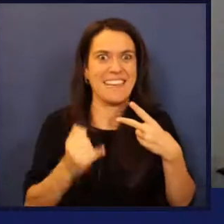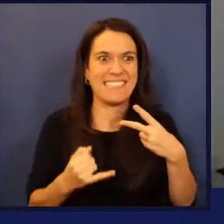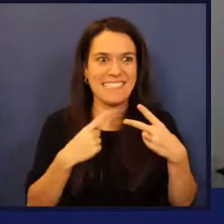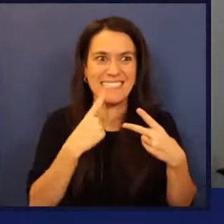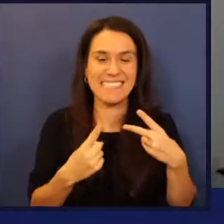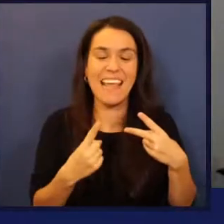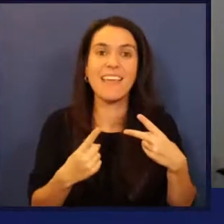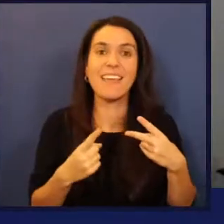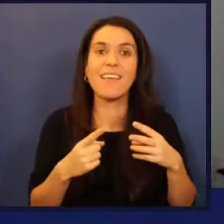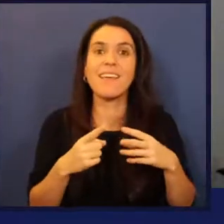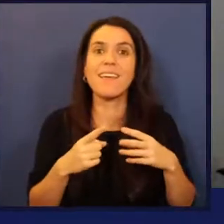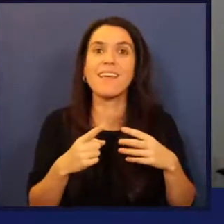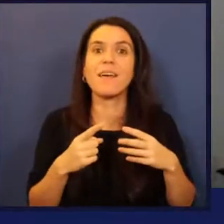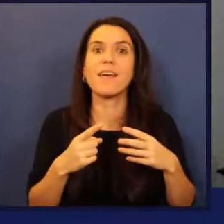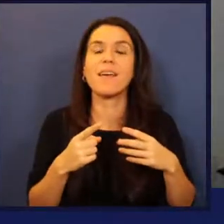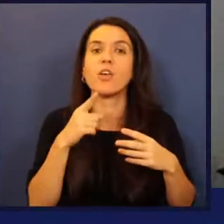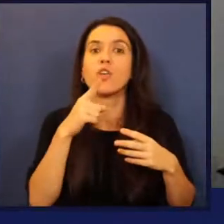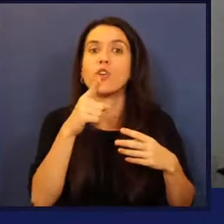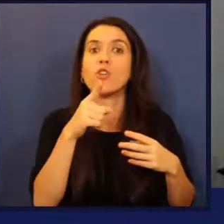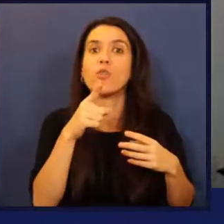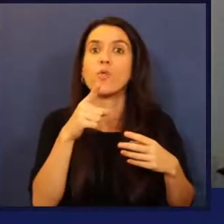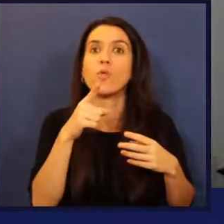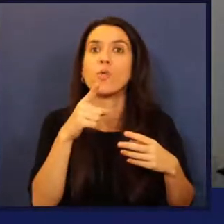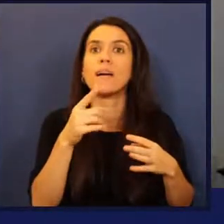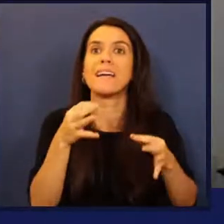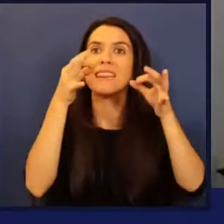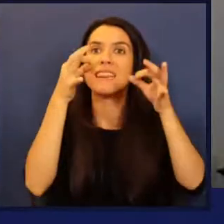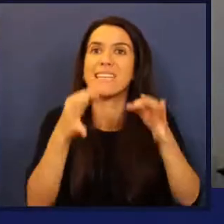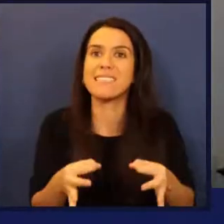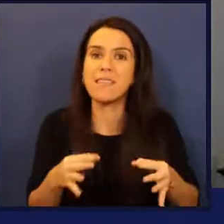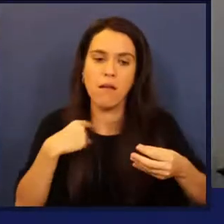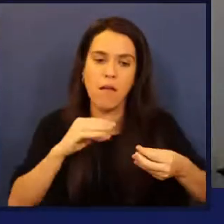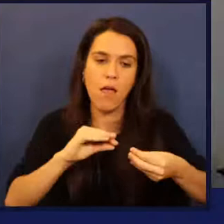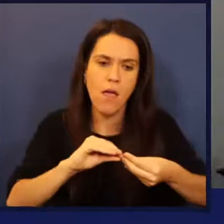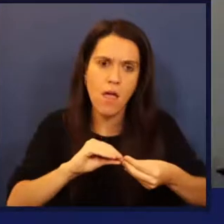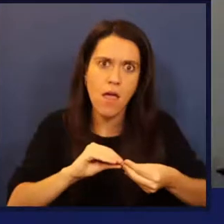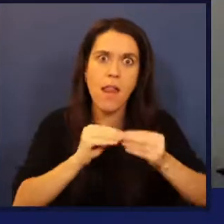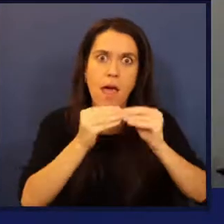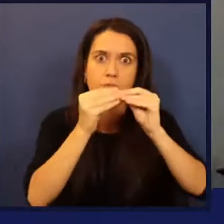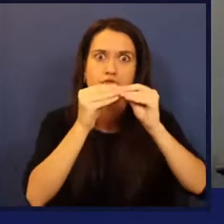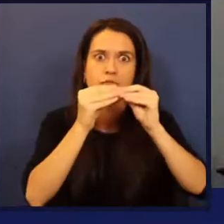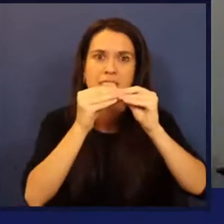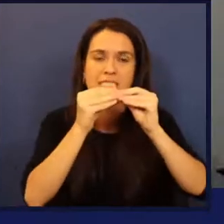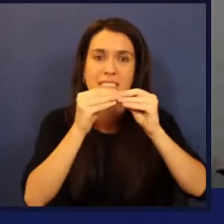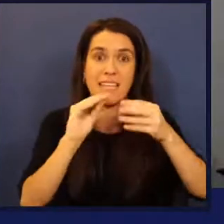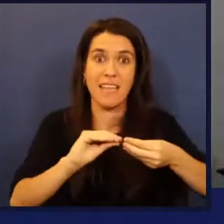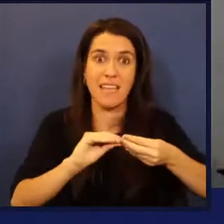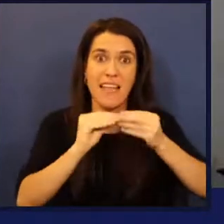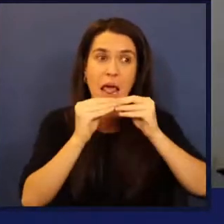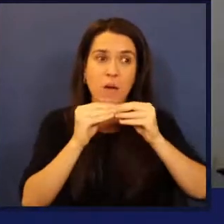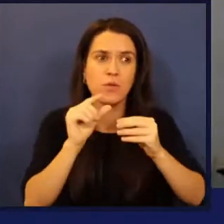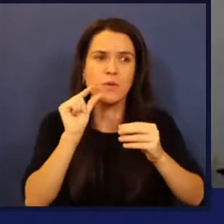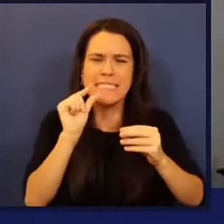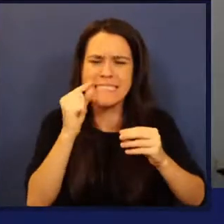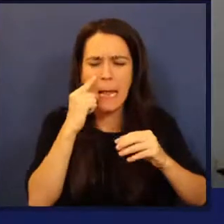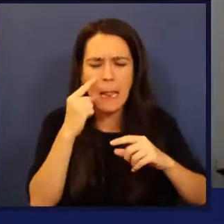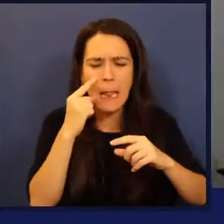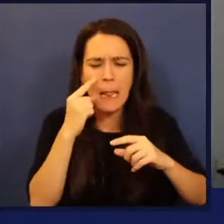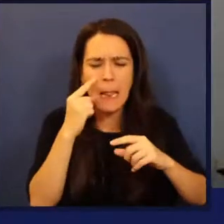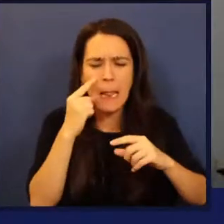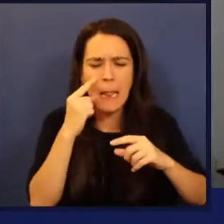having just making the decision to leverage at the very least a